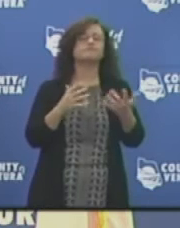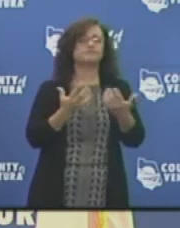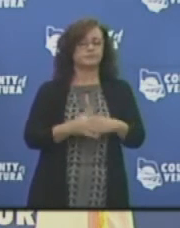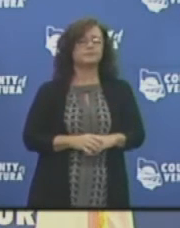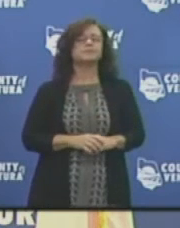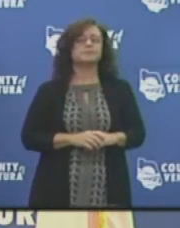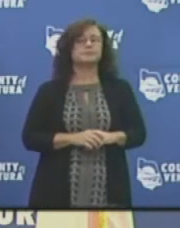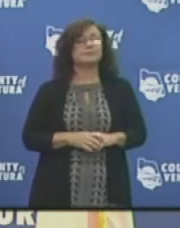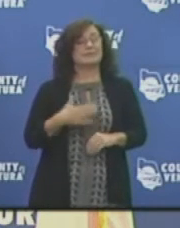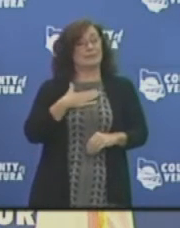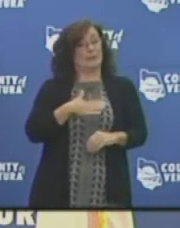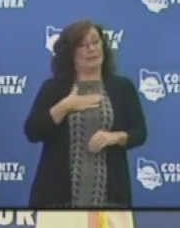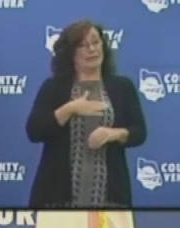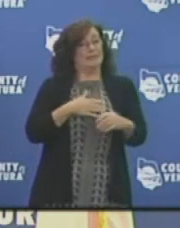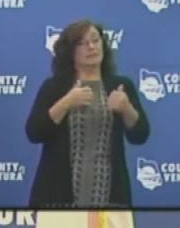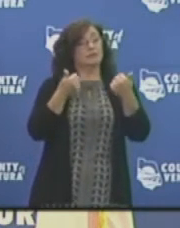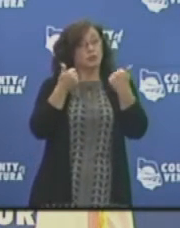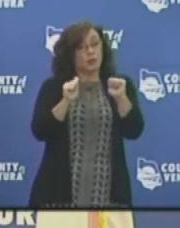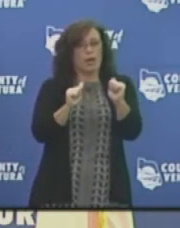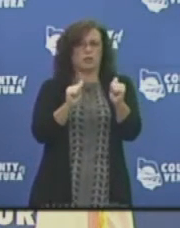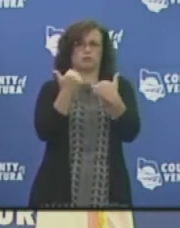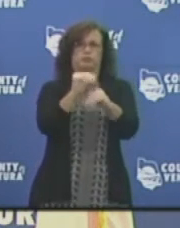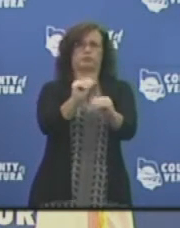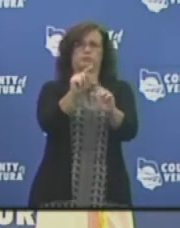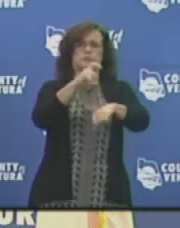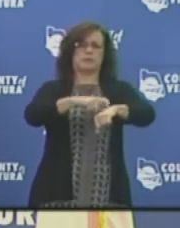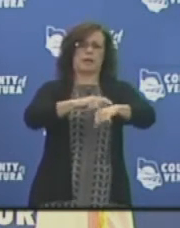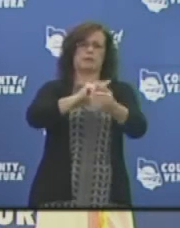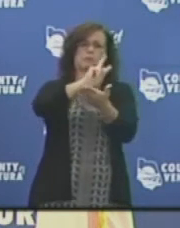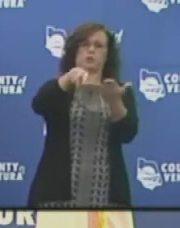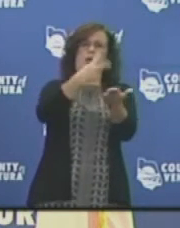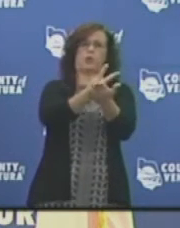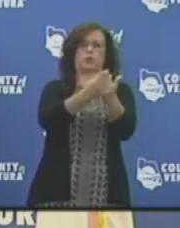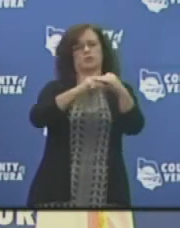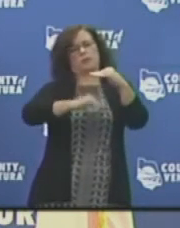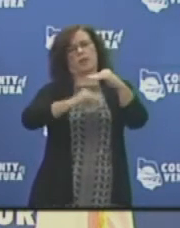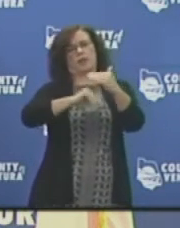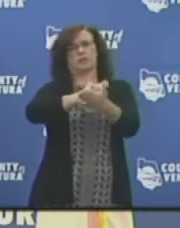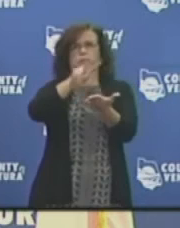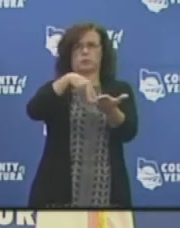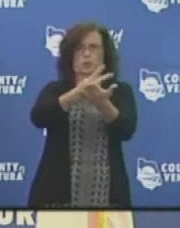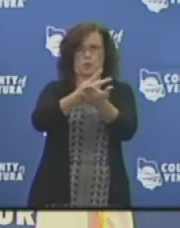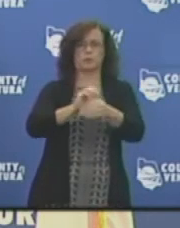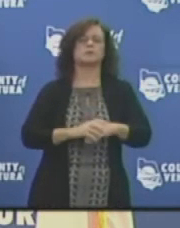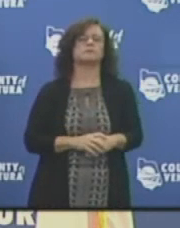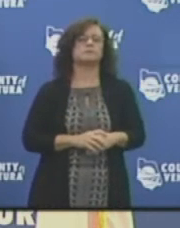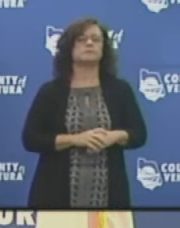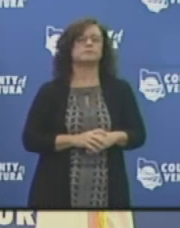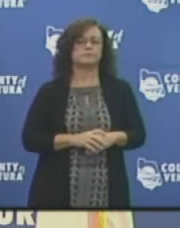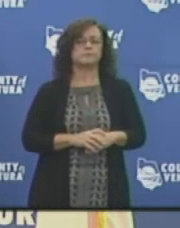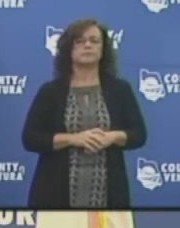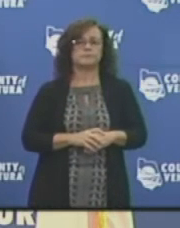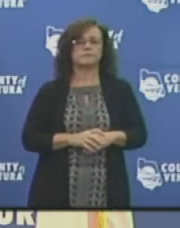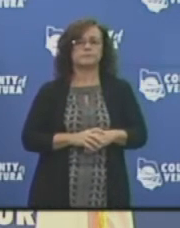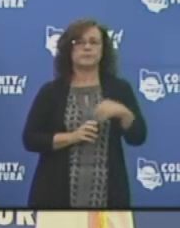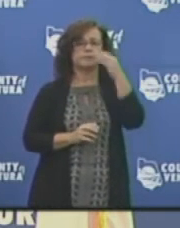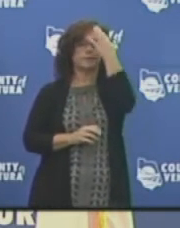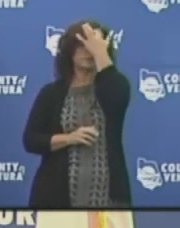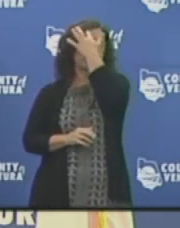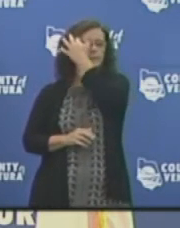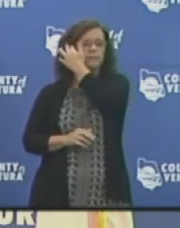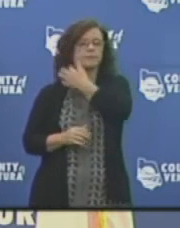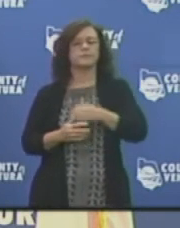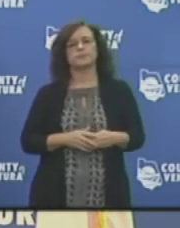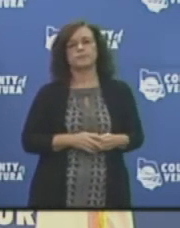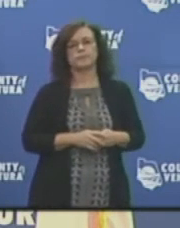try to keep your celebration to 2 hours or less, and try to keep it indoors. And to that end, move it to